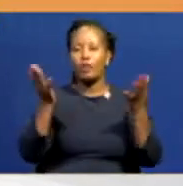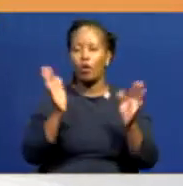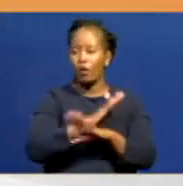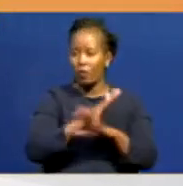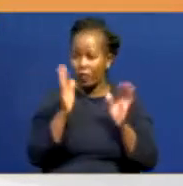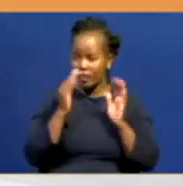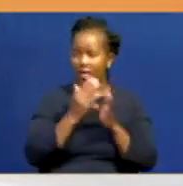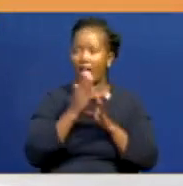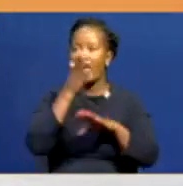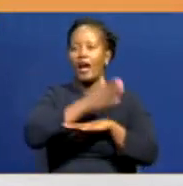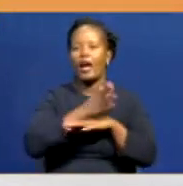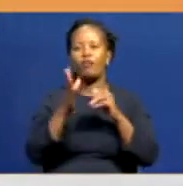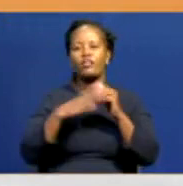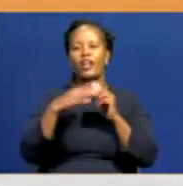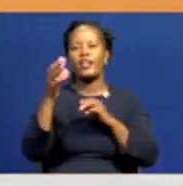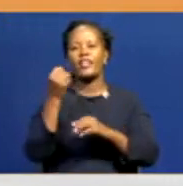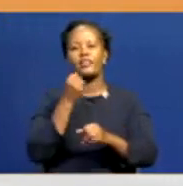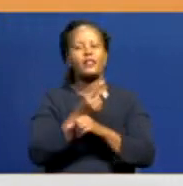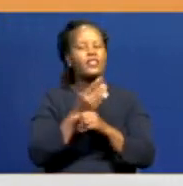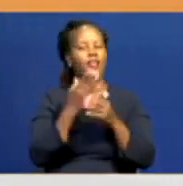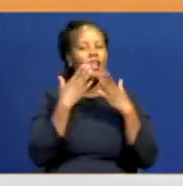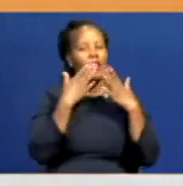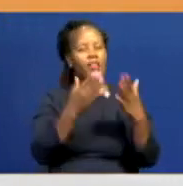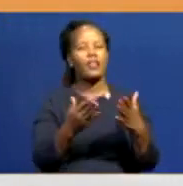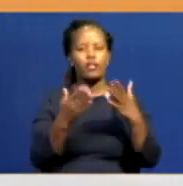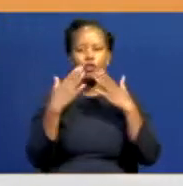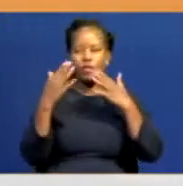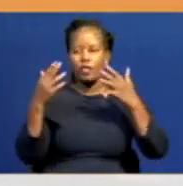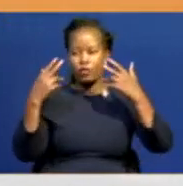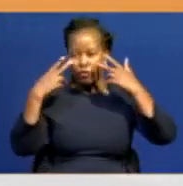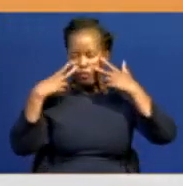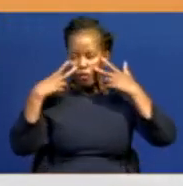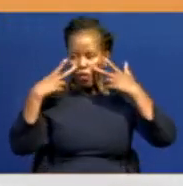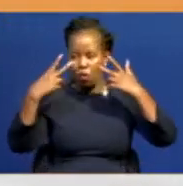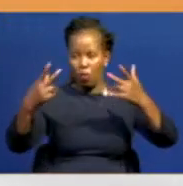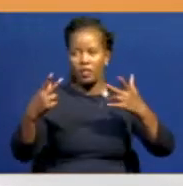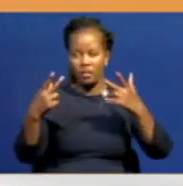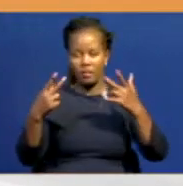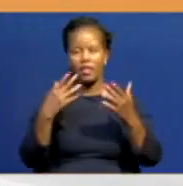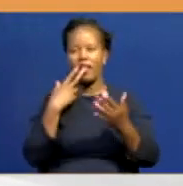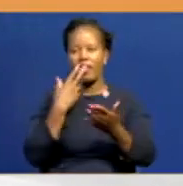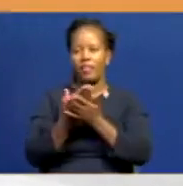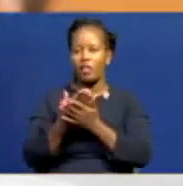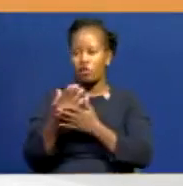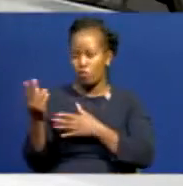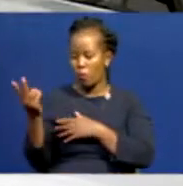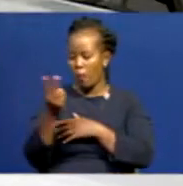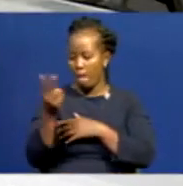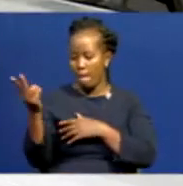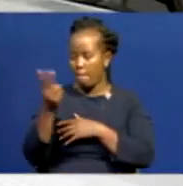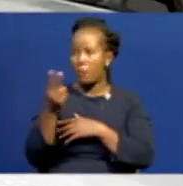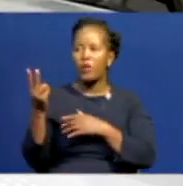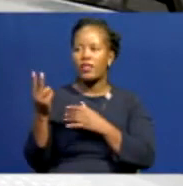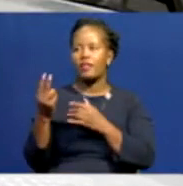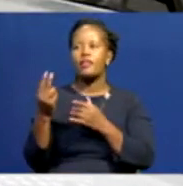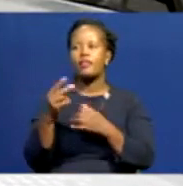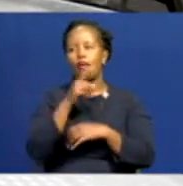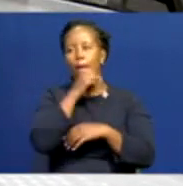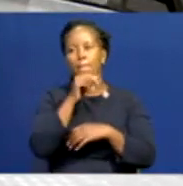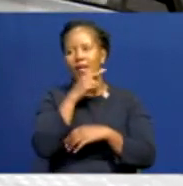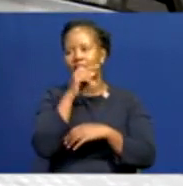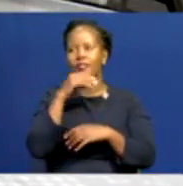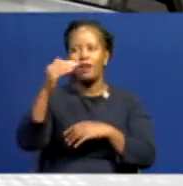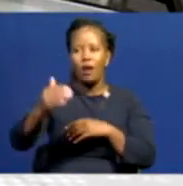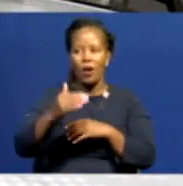after 90 minutes. Thank you so much for watching Sports Check this lovely morning. Thank you so much, Michael Barnabe and Gregory Mulemi, as always,